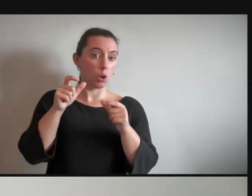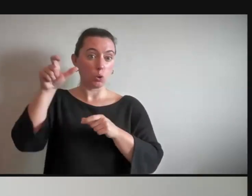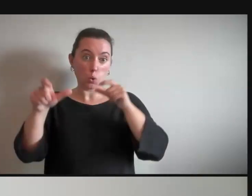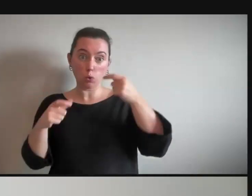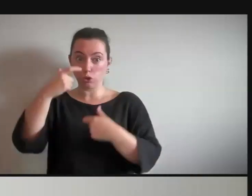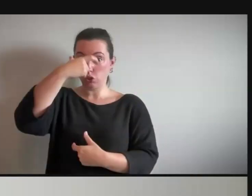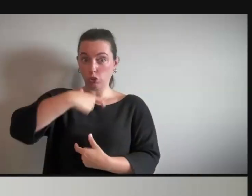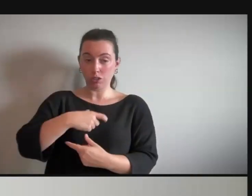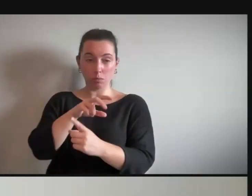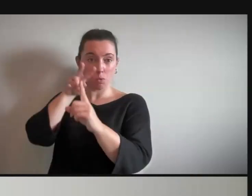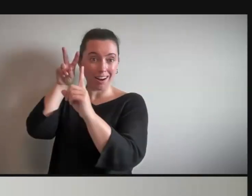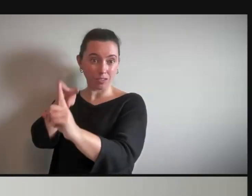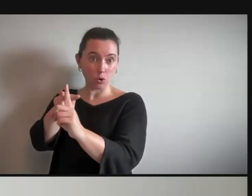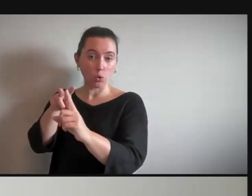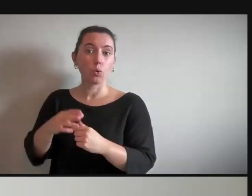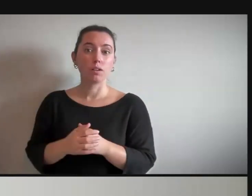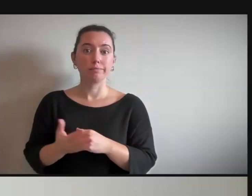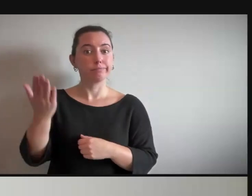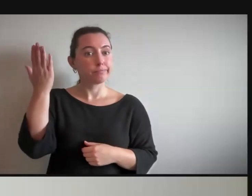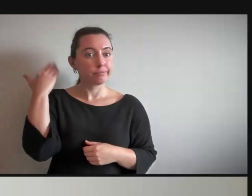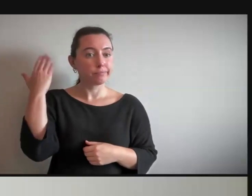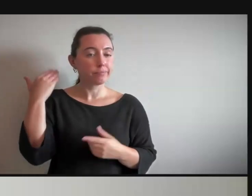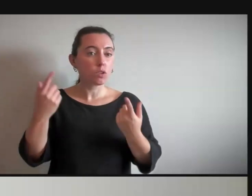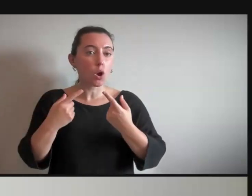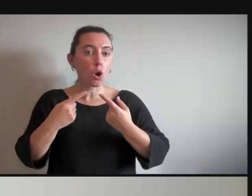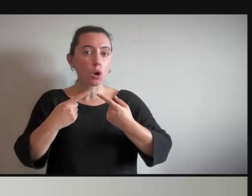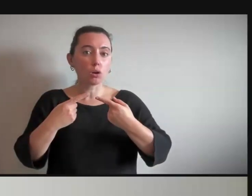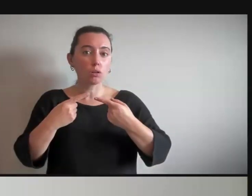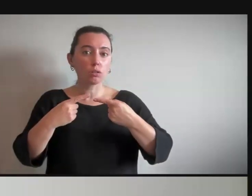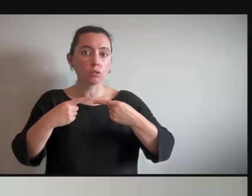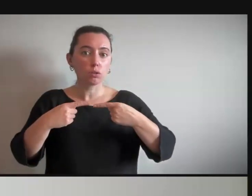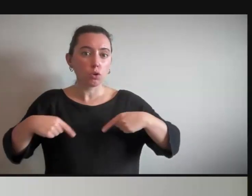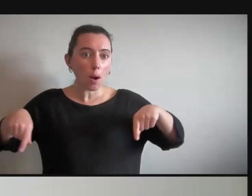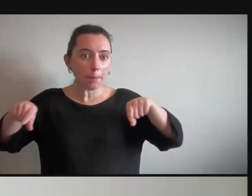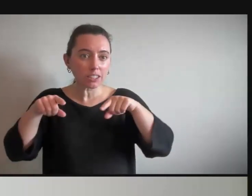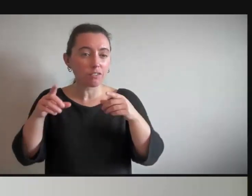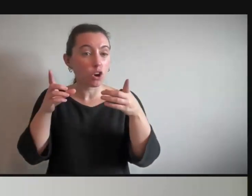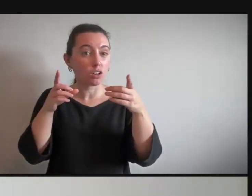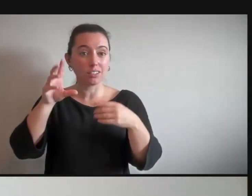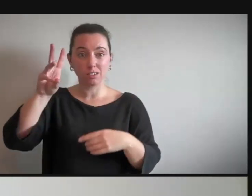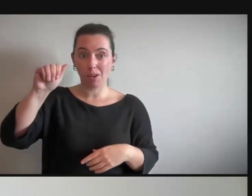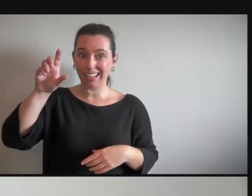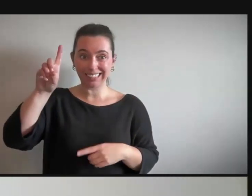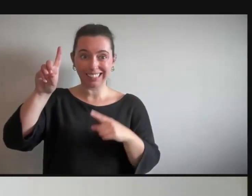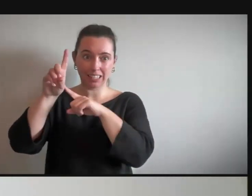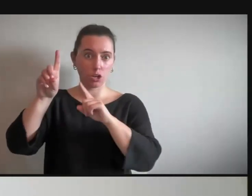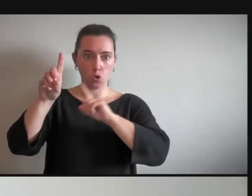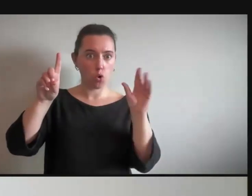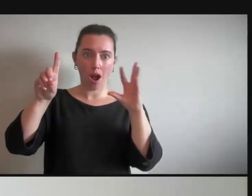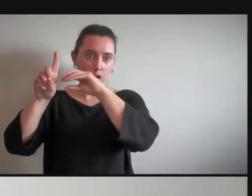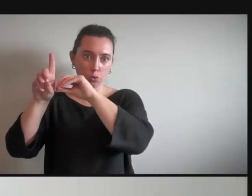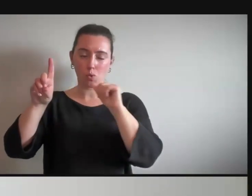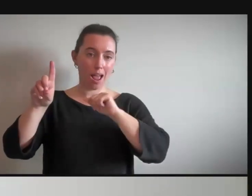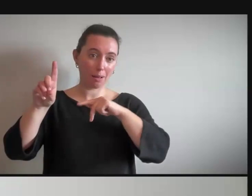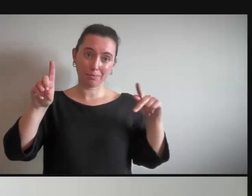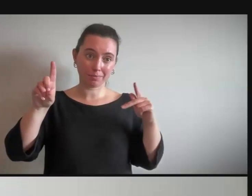back then when the Commission launched the proposal for the directive, apps were not there. And it was mostly